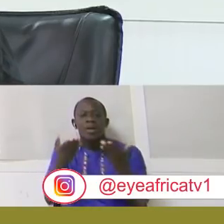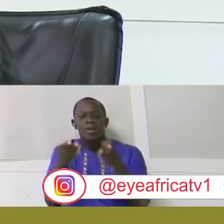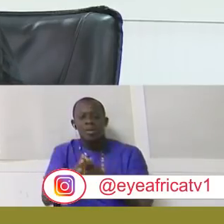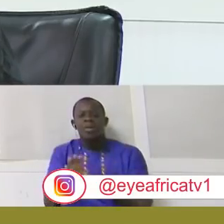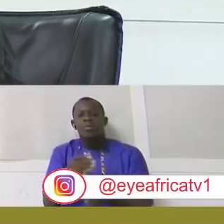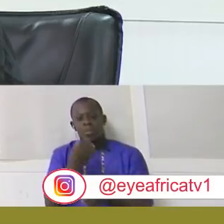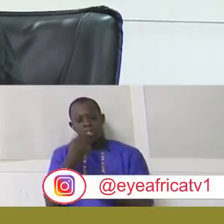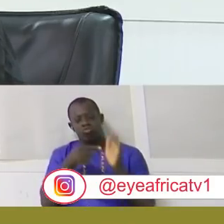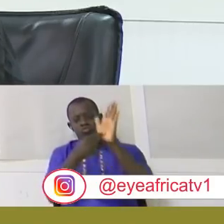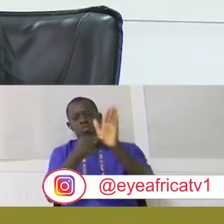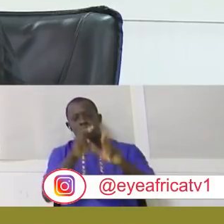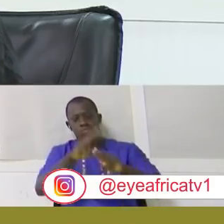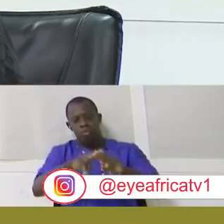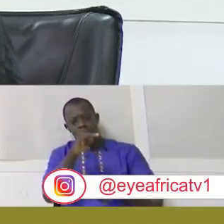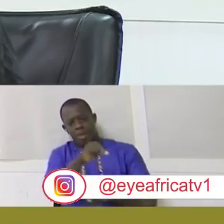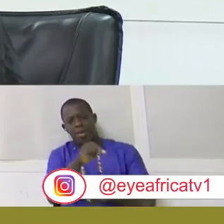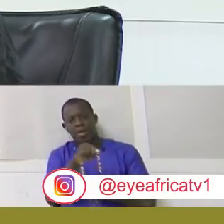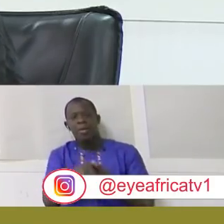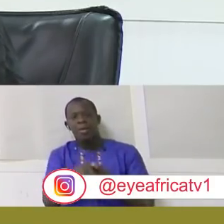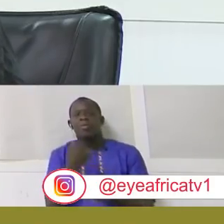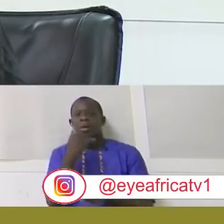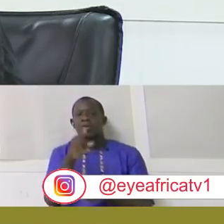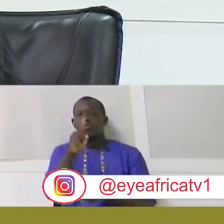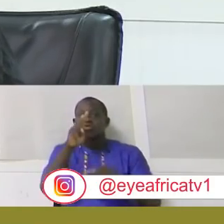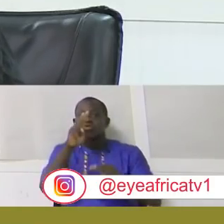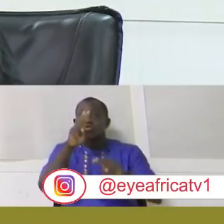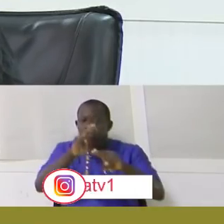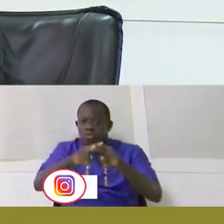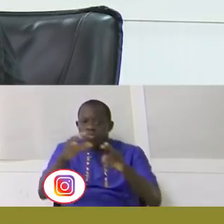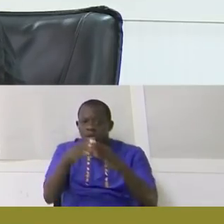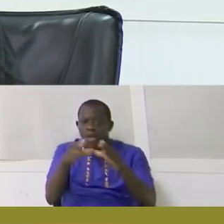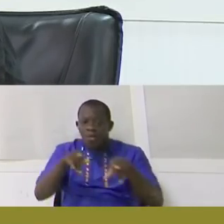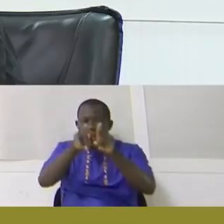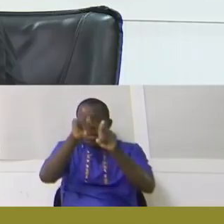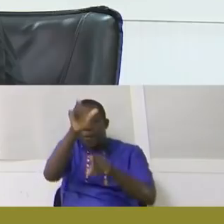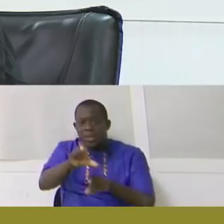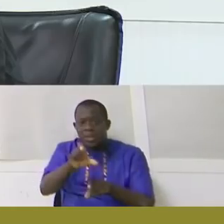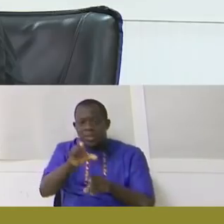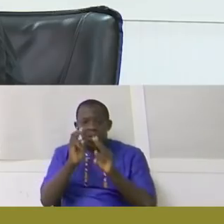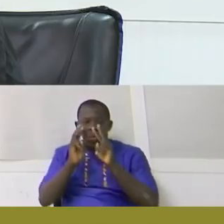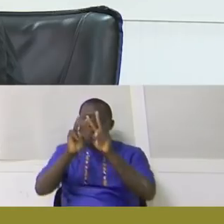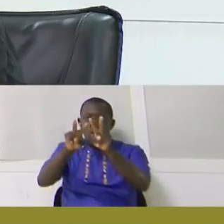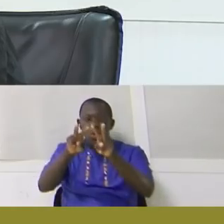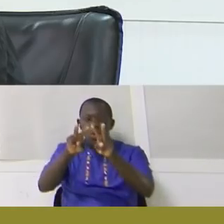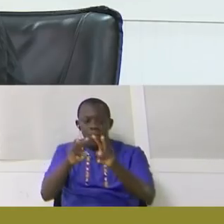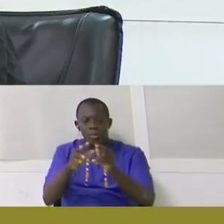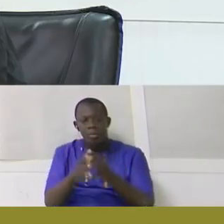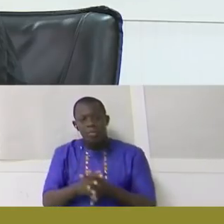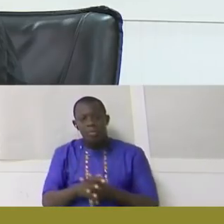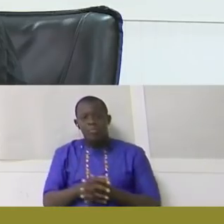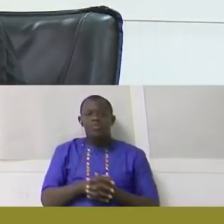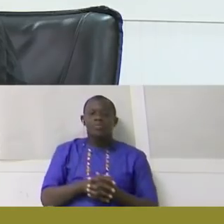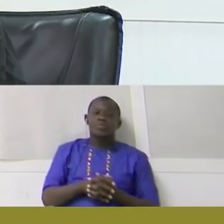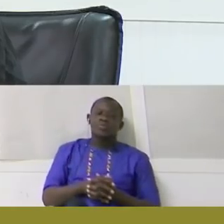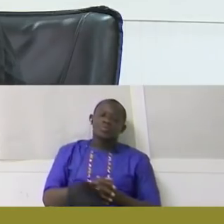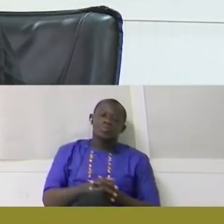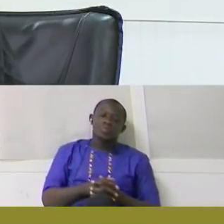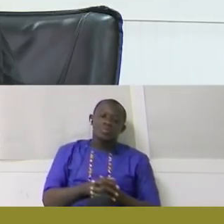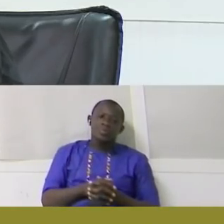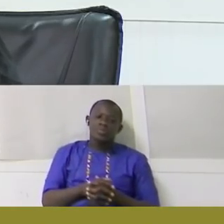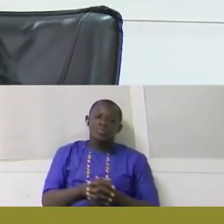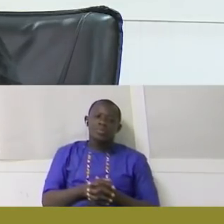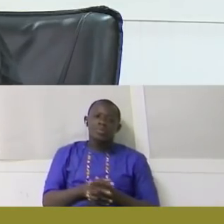sat. I told him he sat here. And he said to me, you are still sitting with that individual and you are